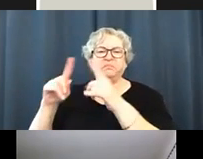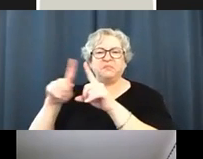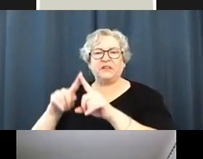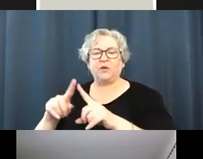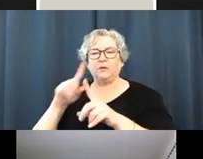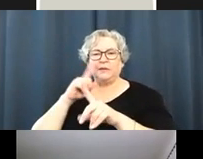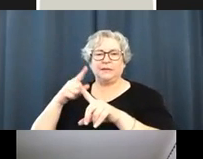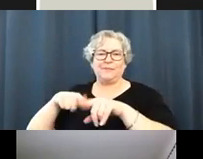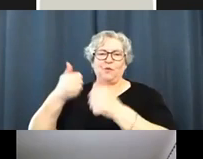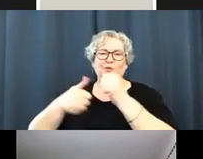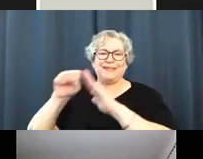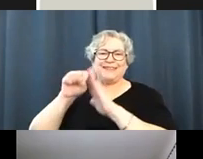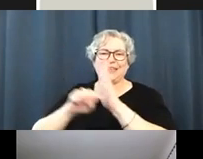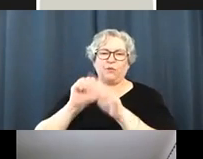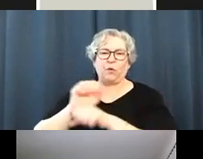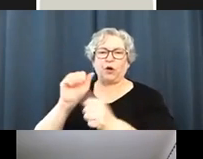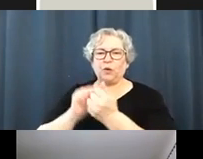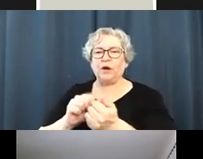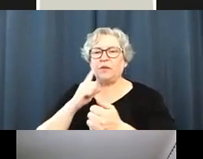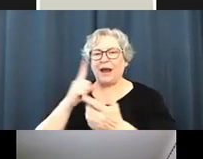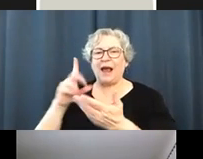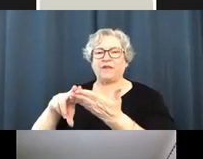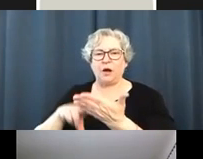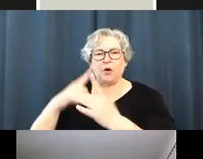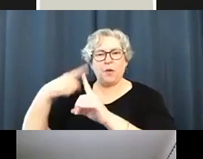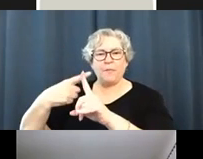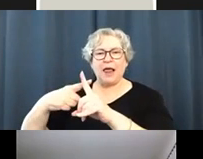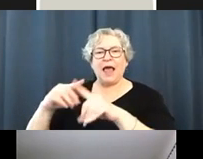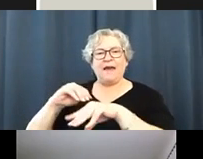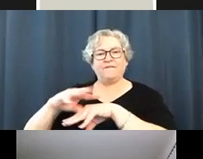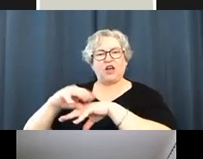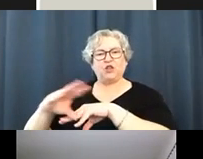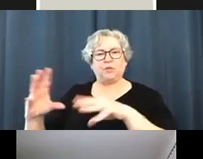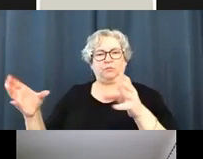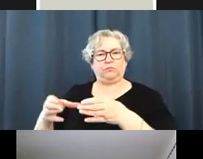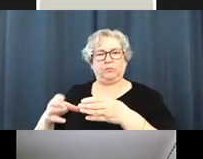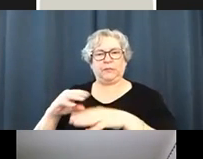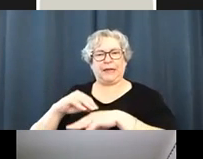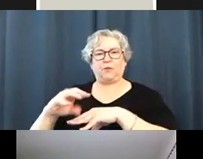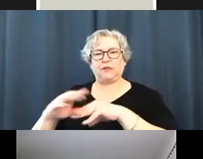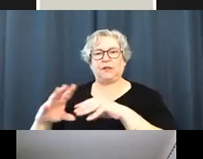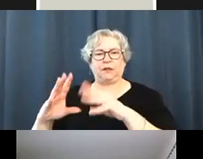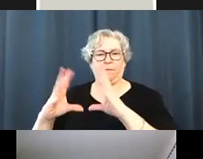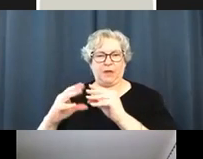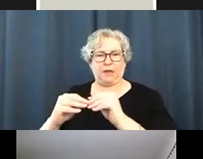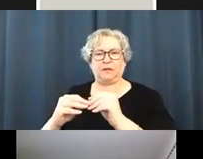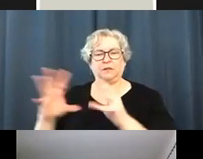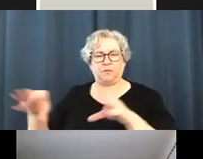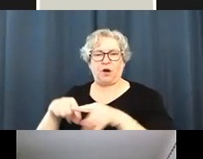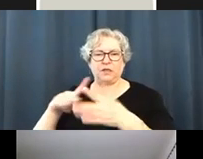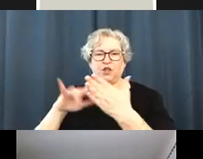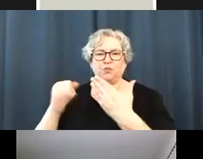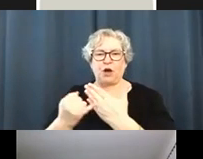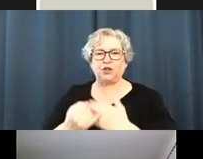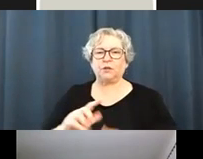in. But we contracted with those, and we have monthly advisory council meetings as part of this project as well. OK, Hey,